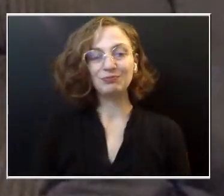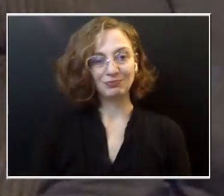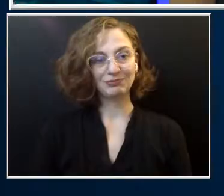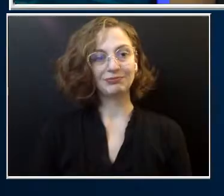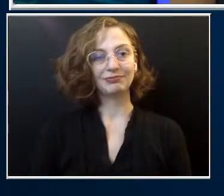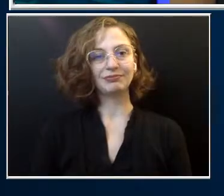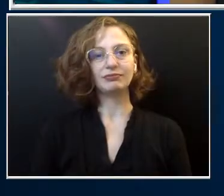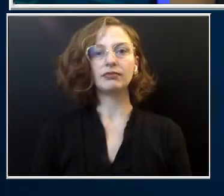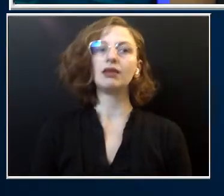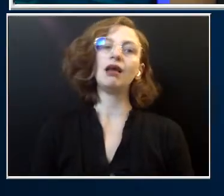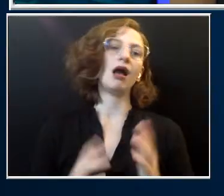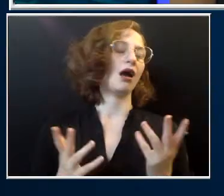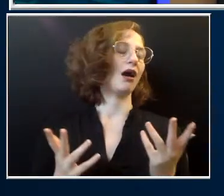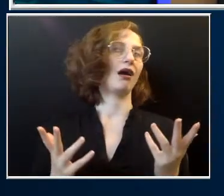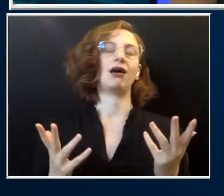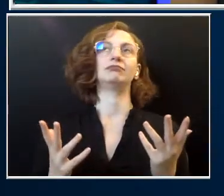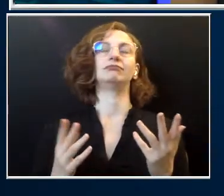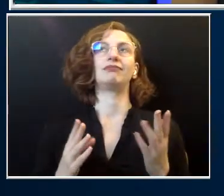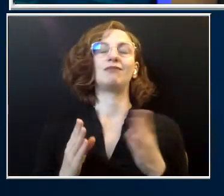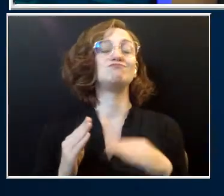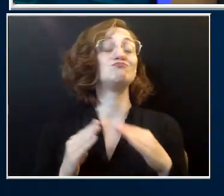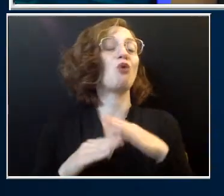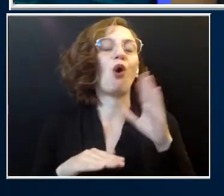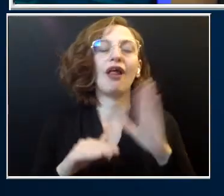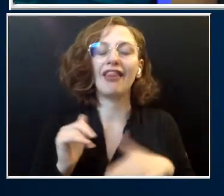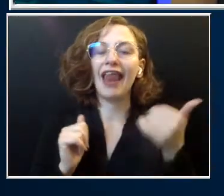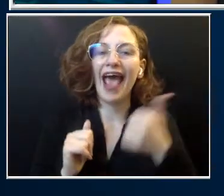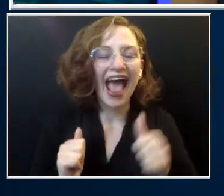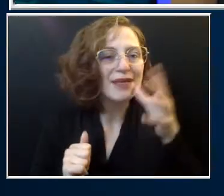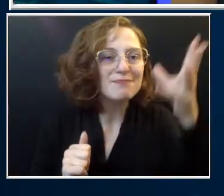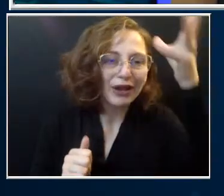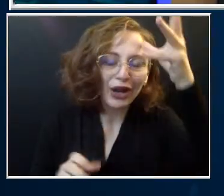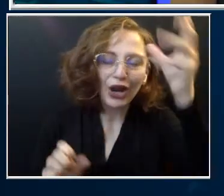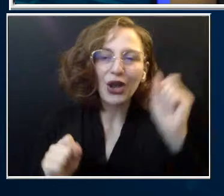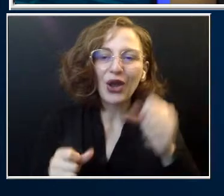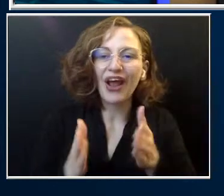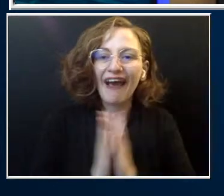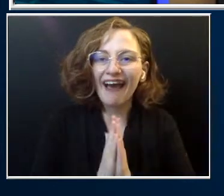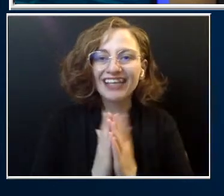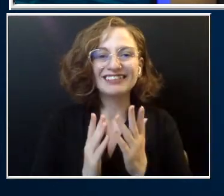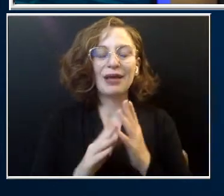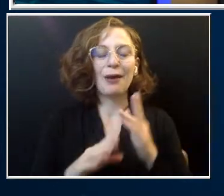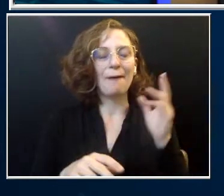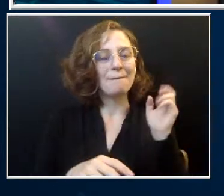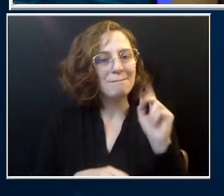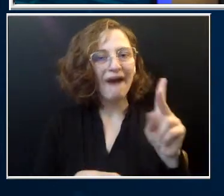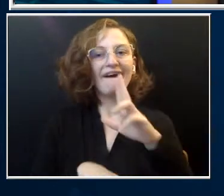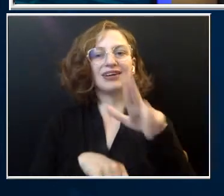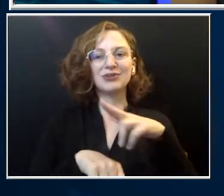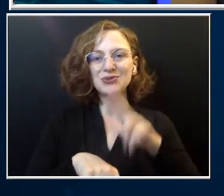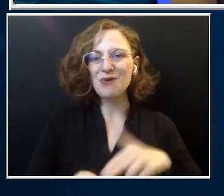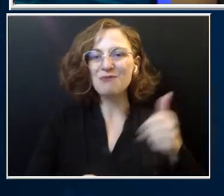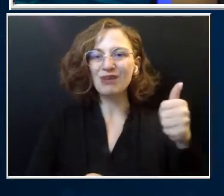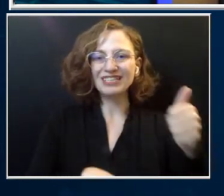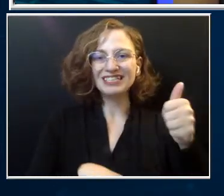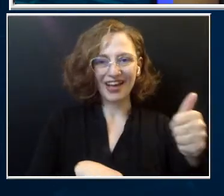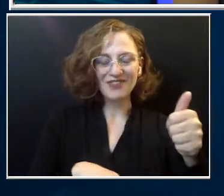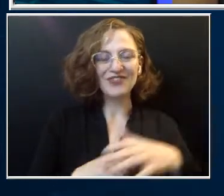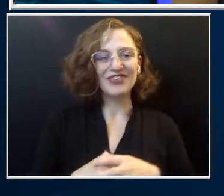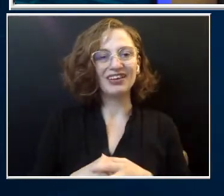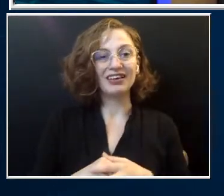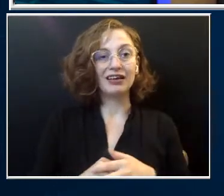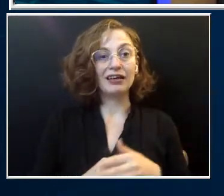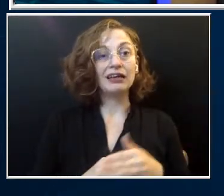That's more than any parent could ask for, back to his normal self. Camden needed to be intubated and heavily sedated for some